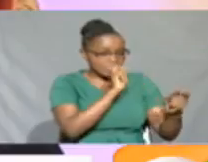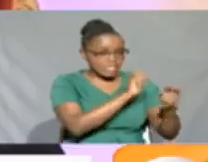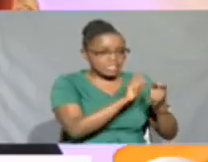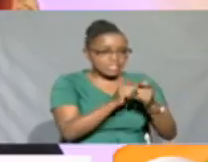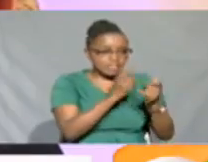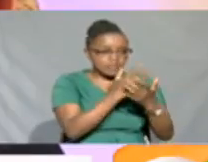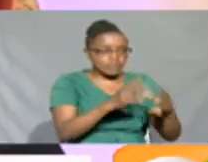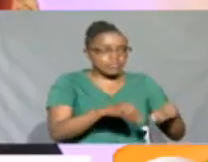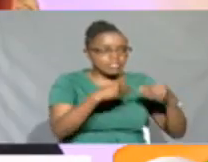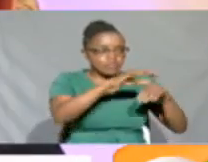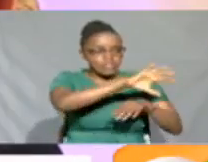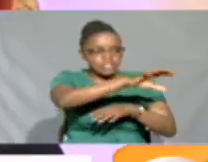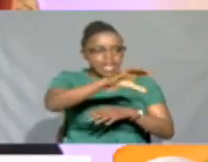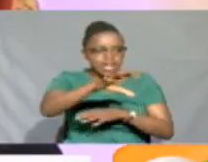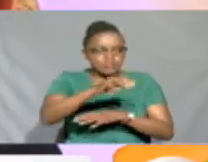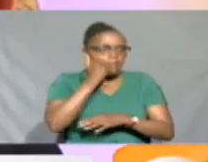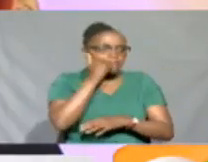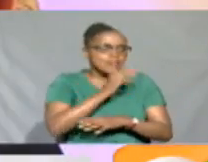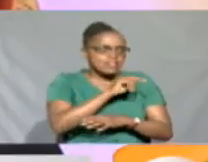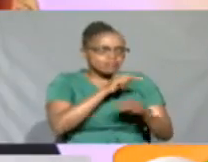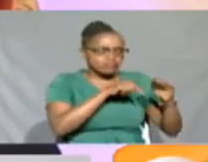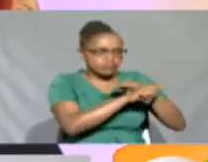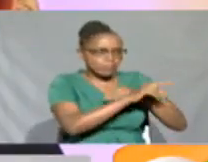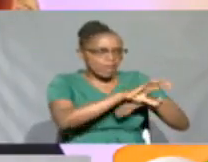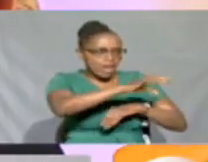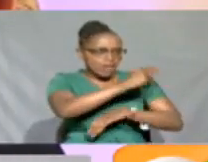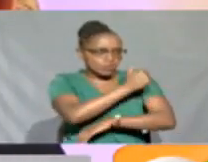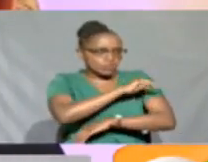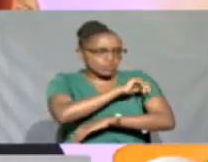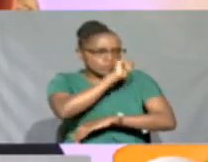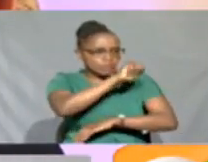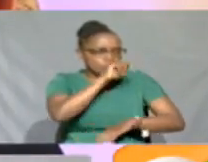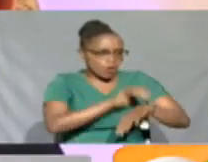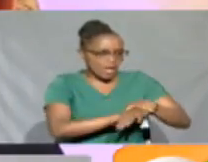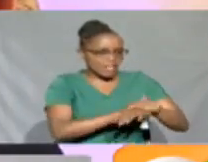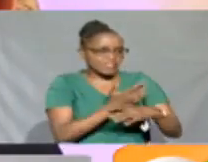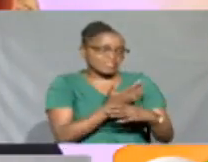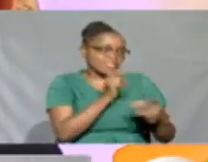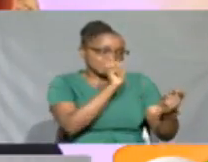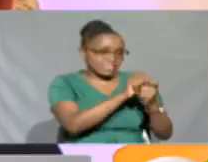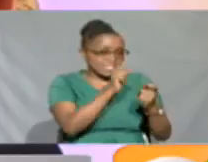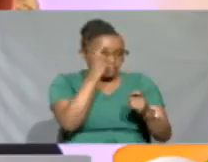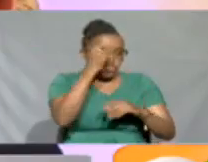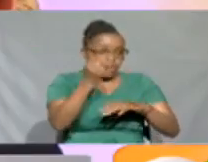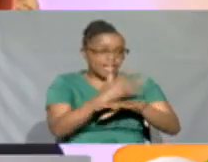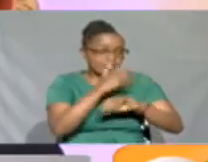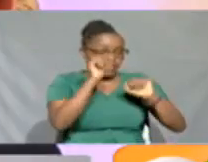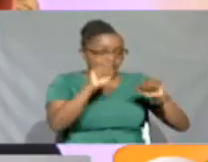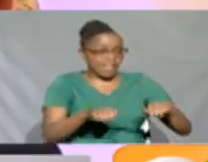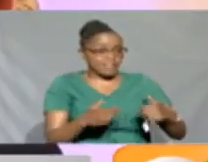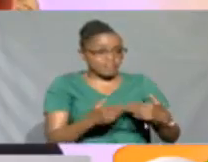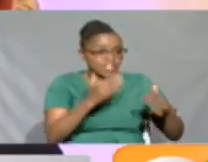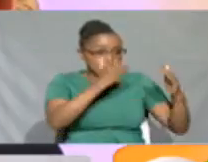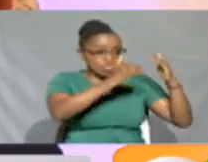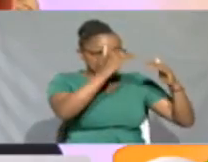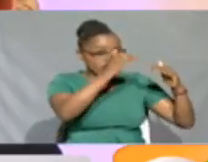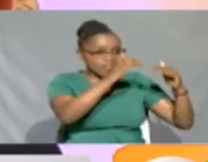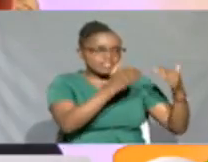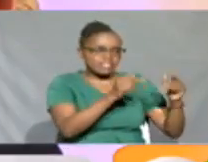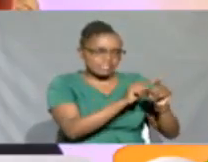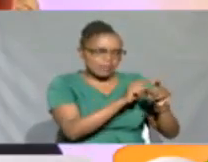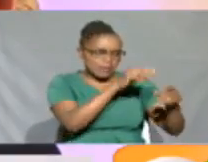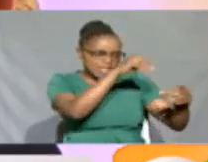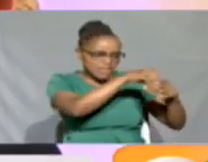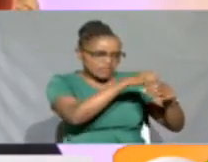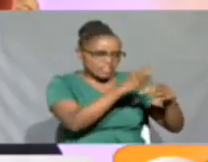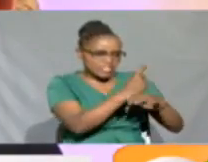equipments in the counties. A patient can walk to a county hospital and get diagnosis for cancer. The universities are really investing